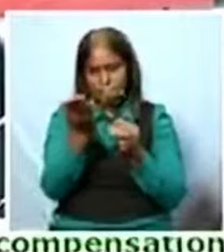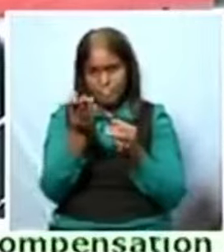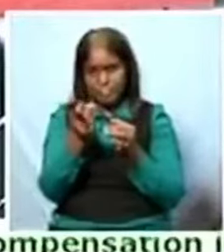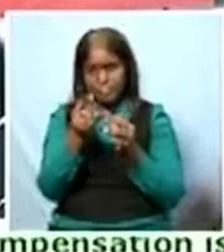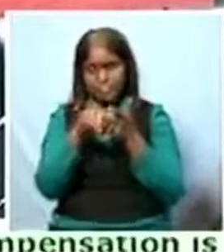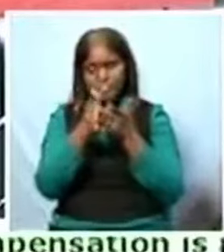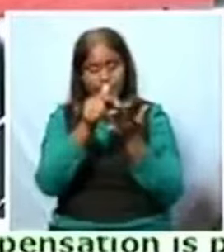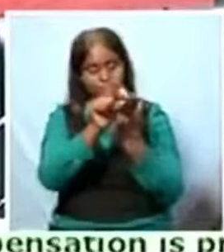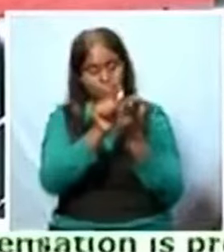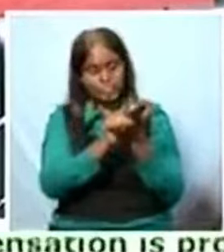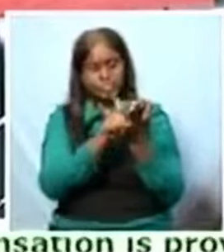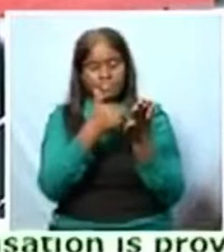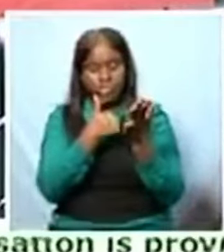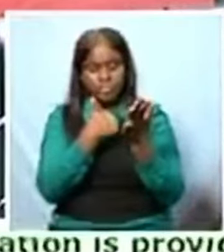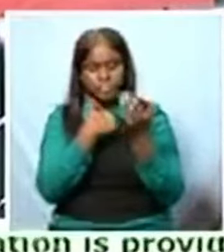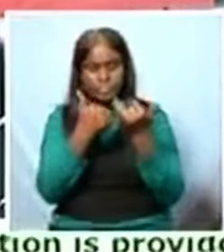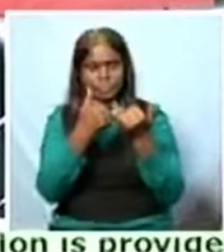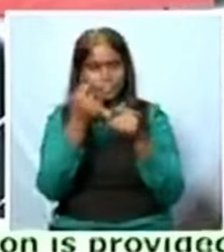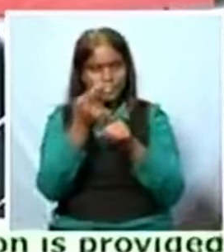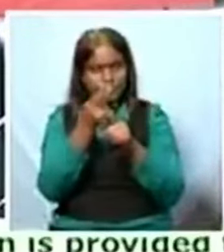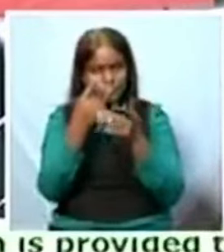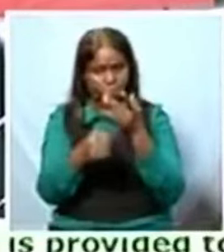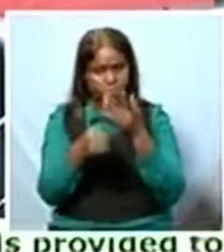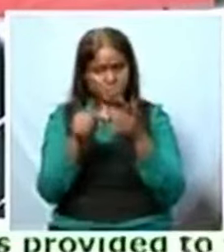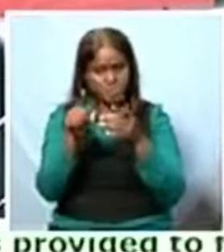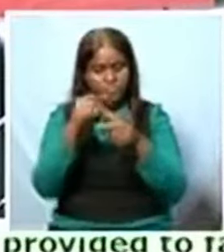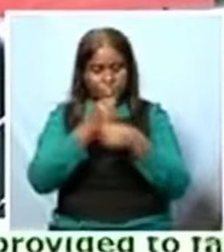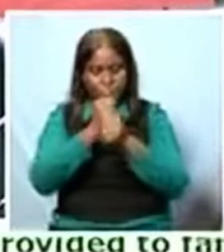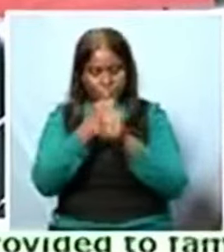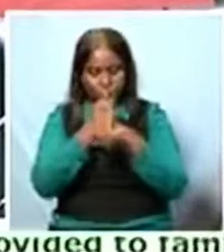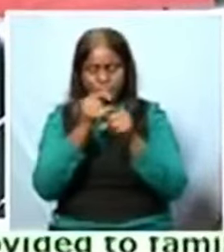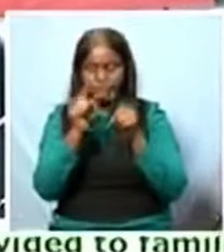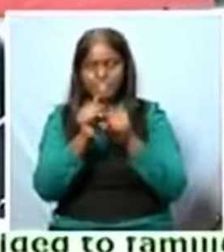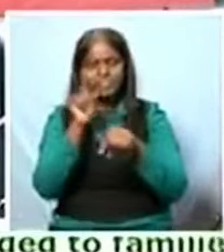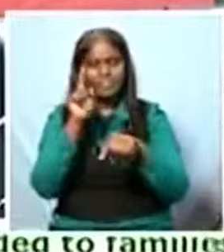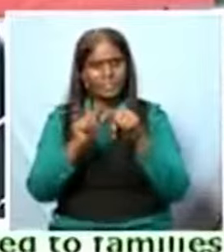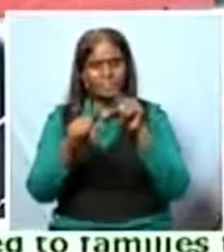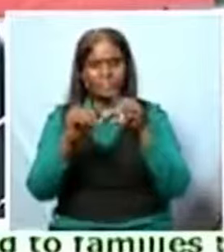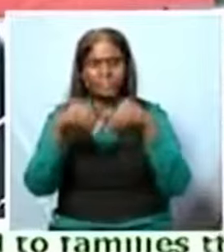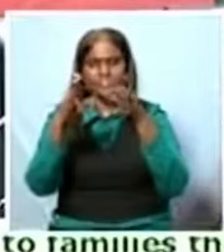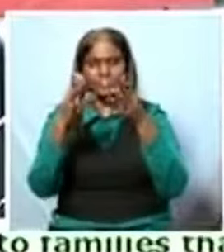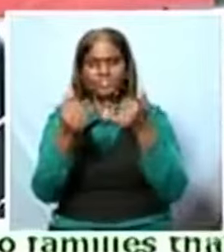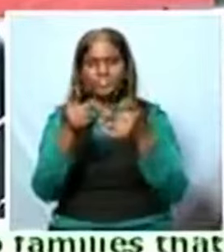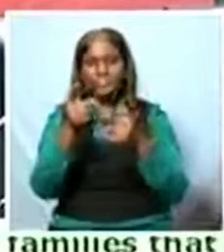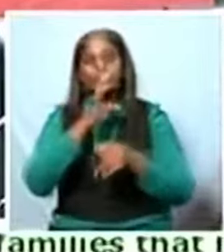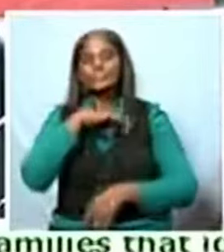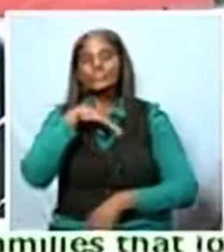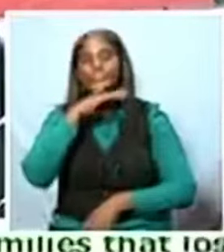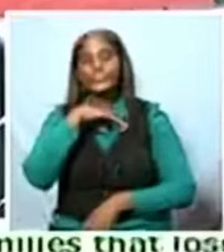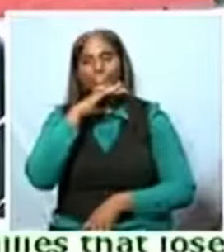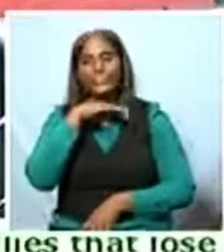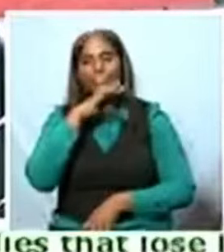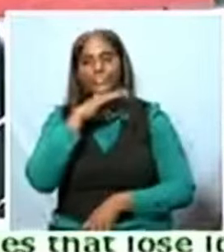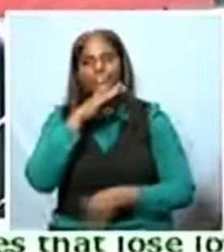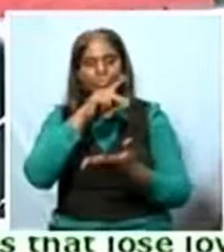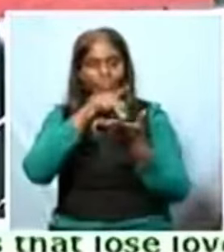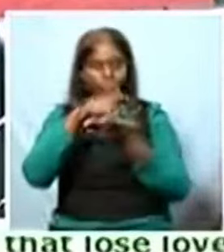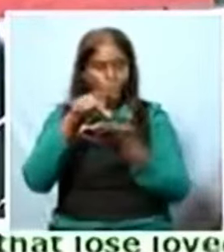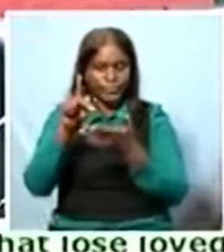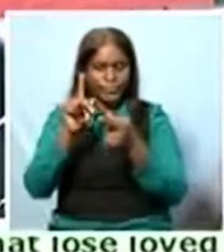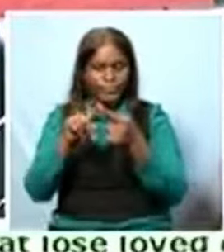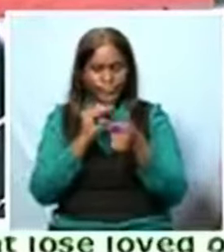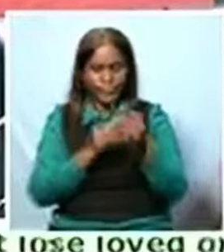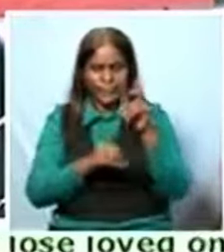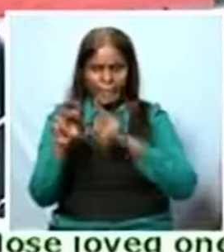how the law has been promulgated, it cannot give a sufficient compensation to